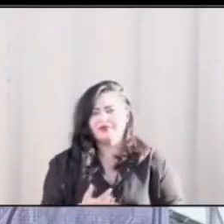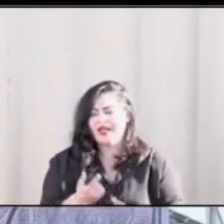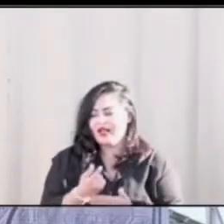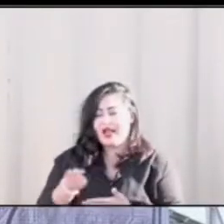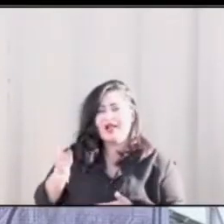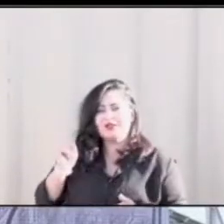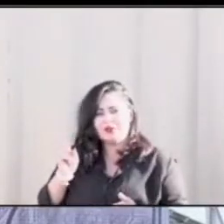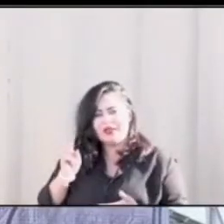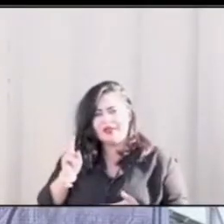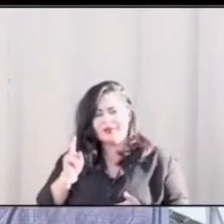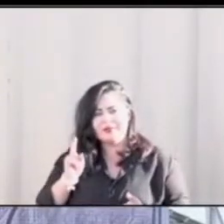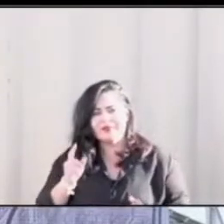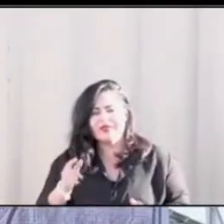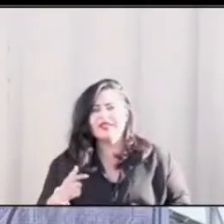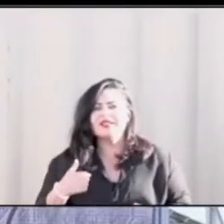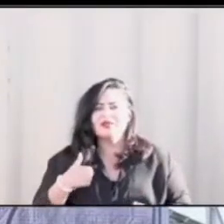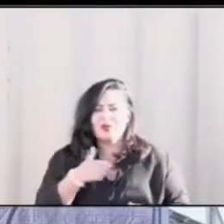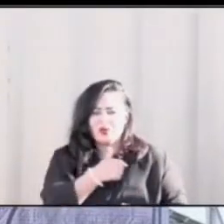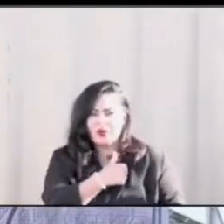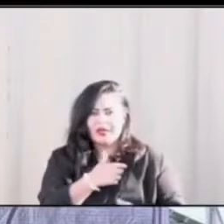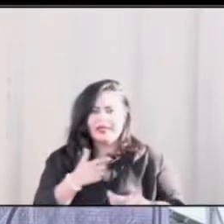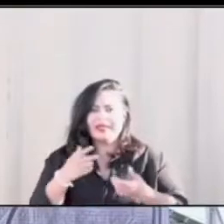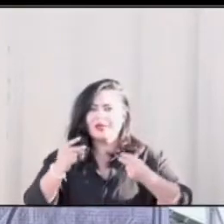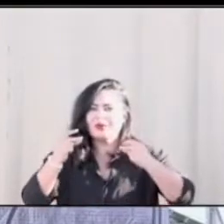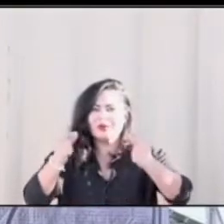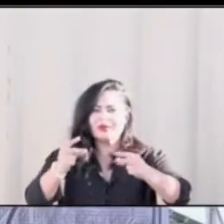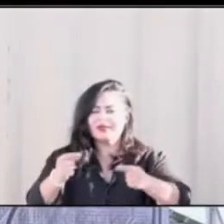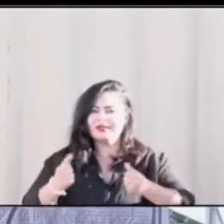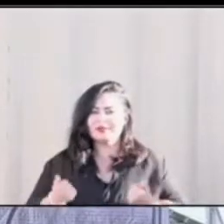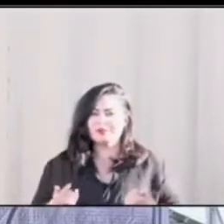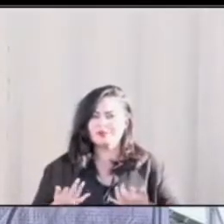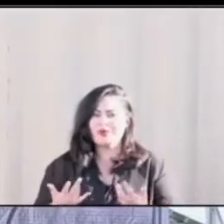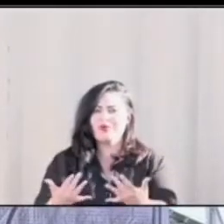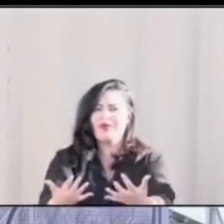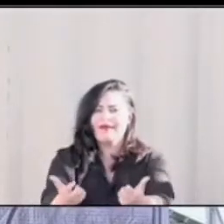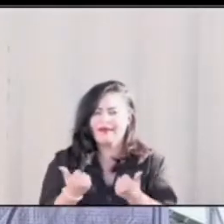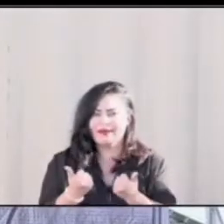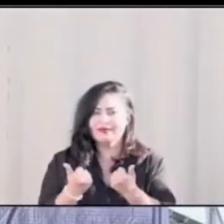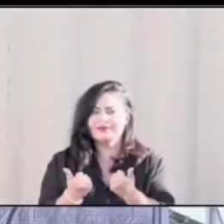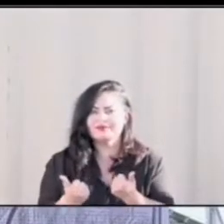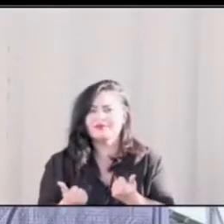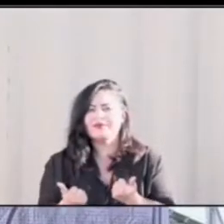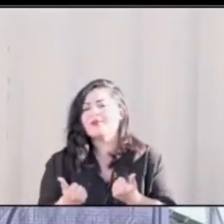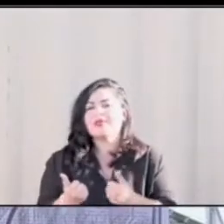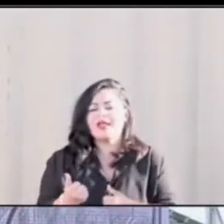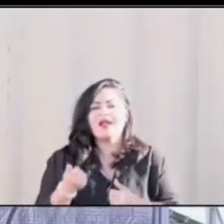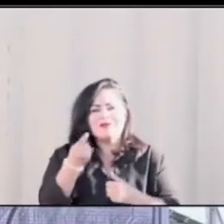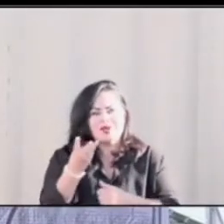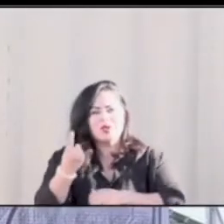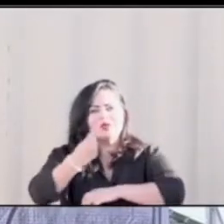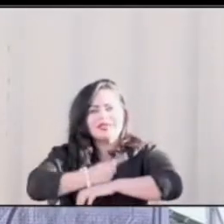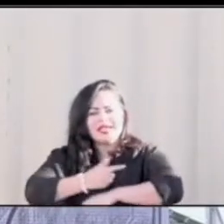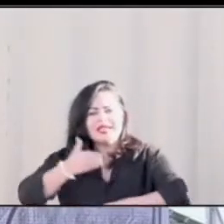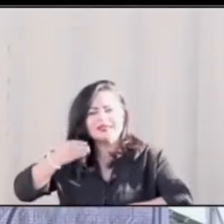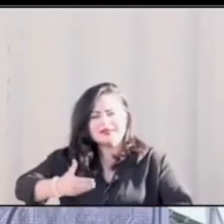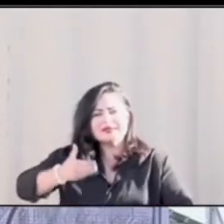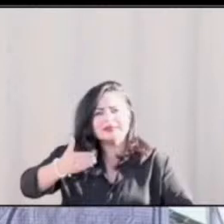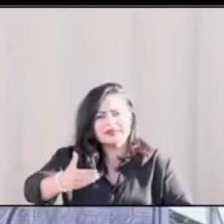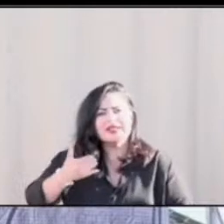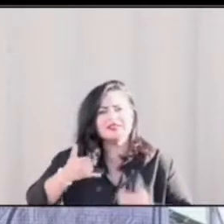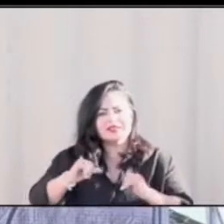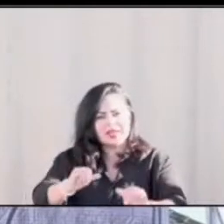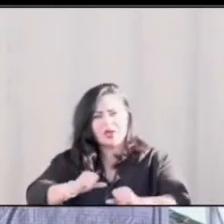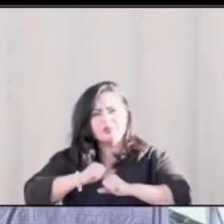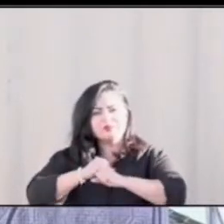and that allowed the fire to grow very explosively and very rapidly in the first couple of days of the fire. After those first couple of days, the area has remained under a